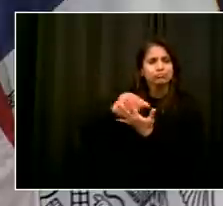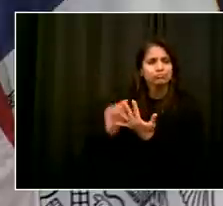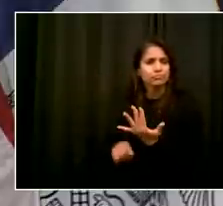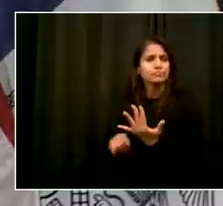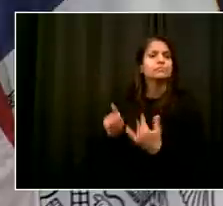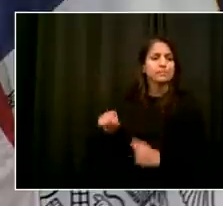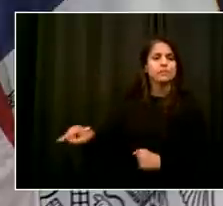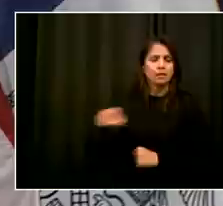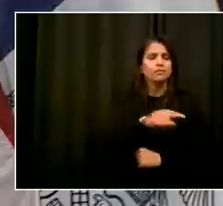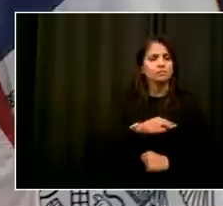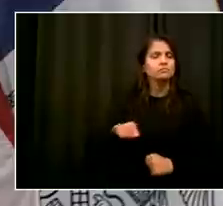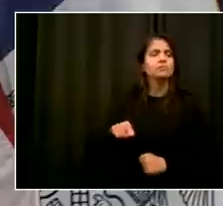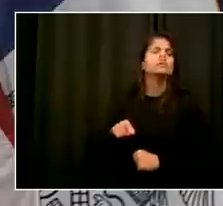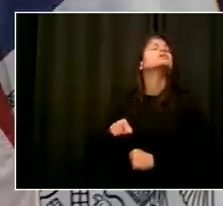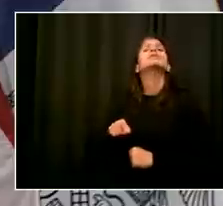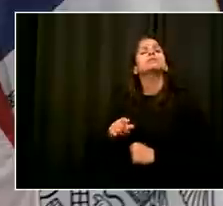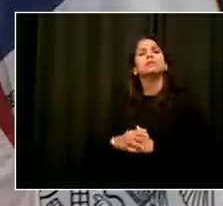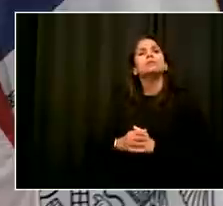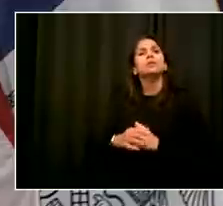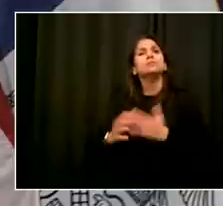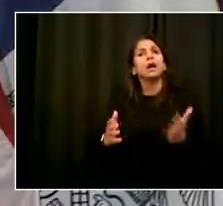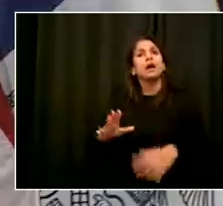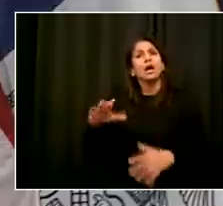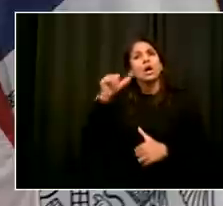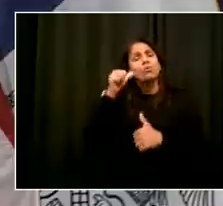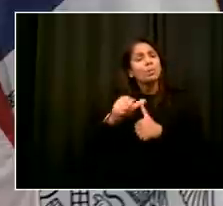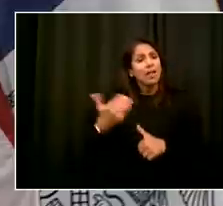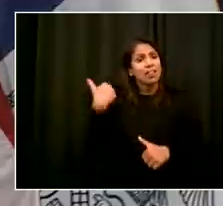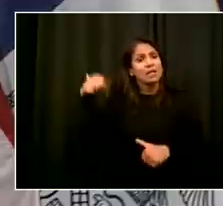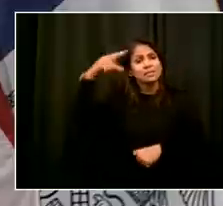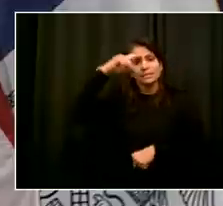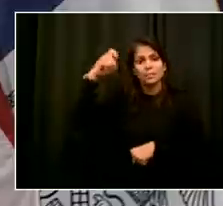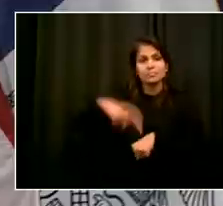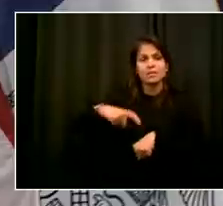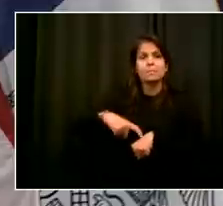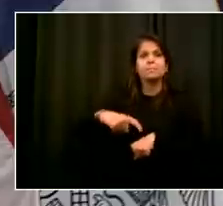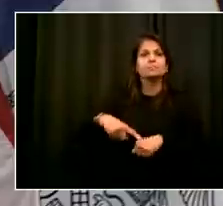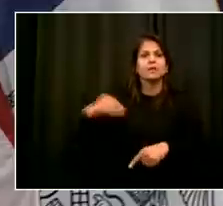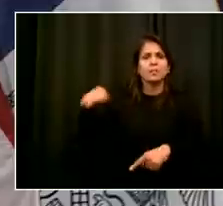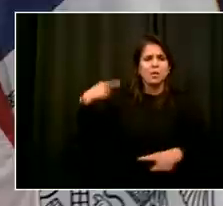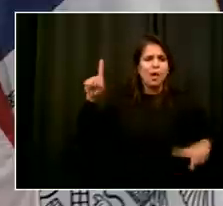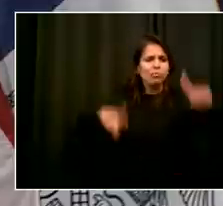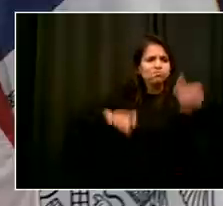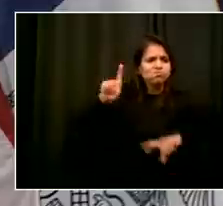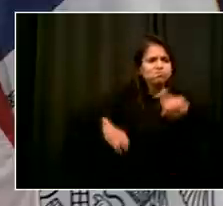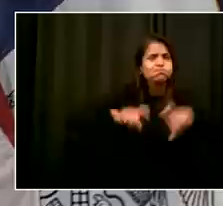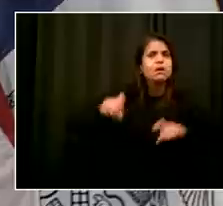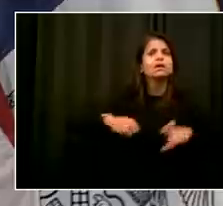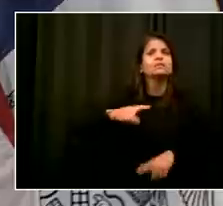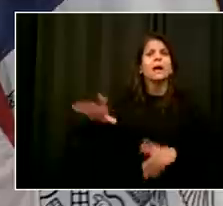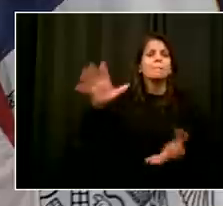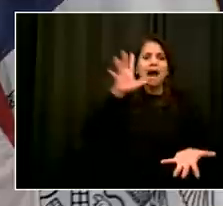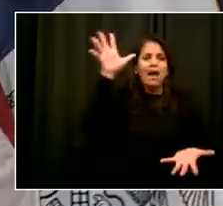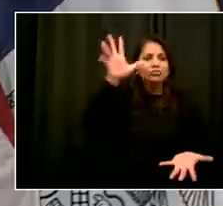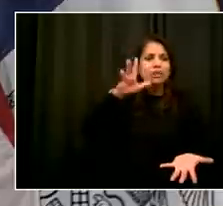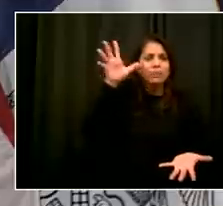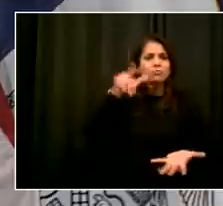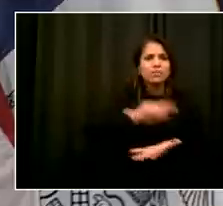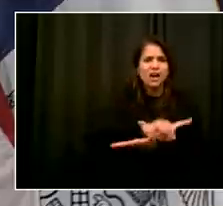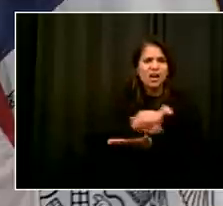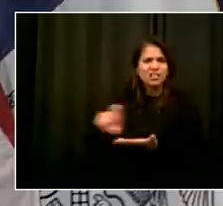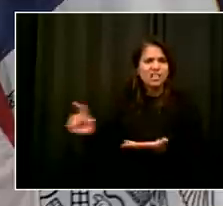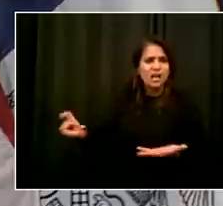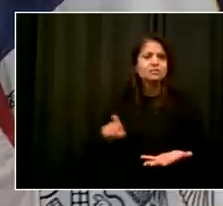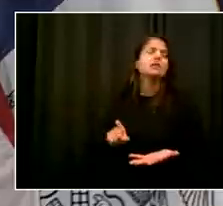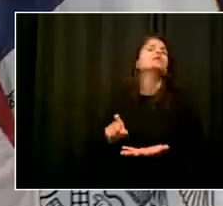on through to the different opportunities to engage blended learning, it has been an absolutely available choice to